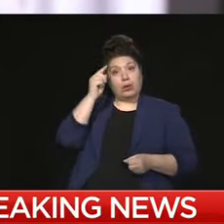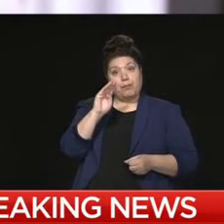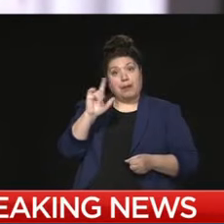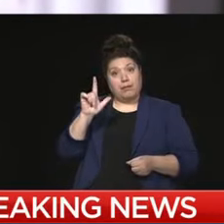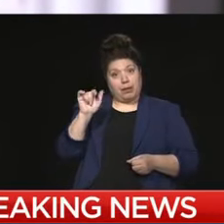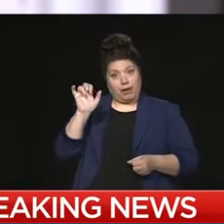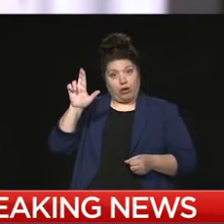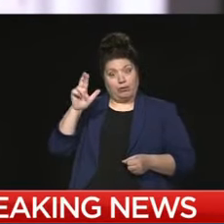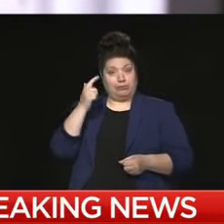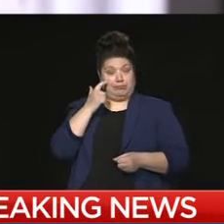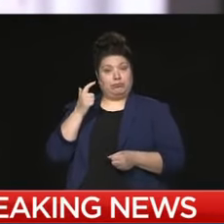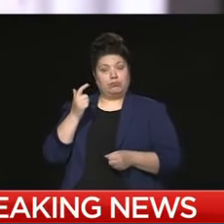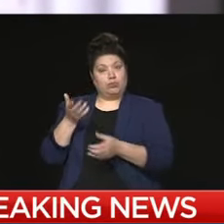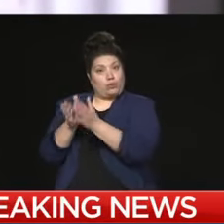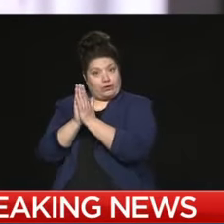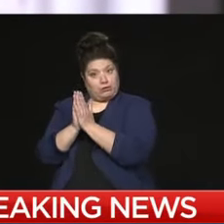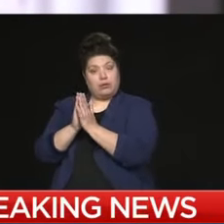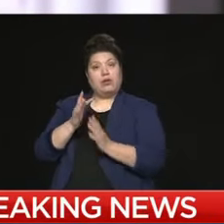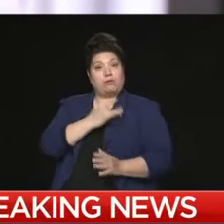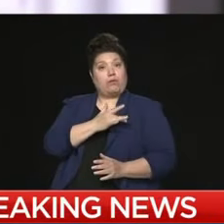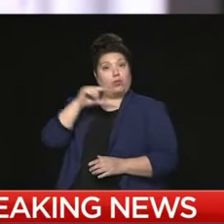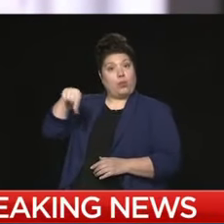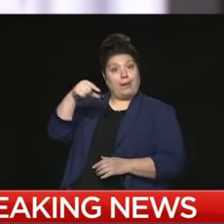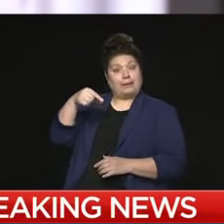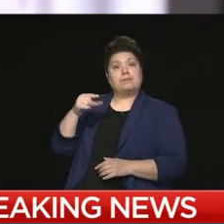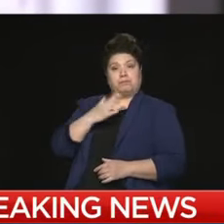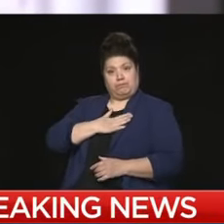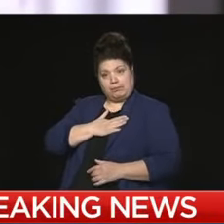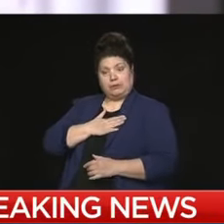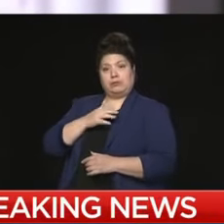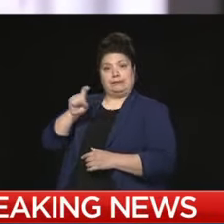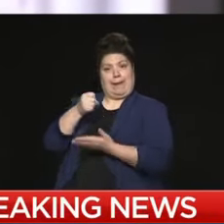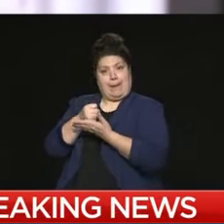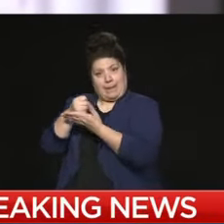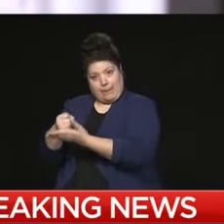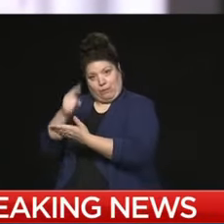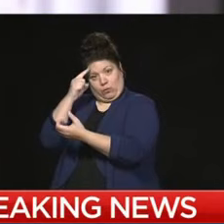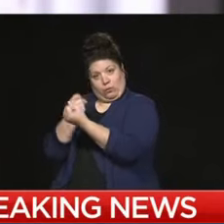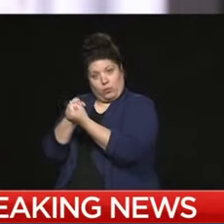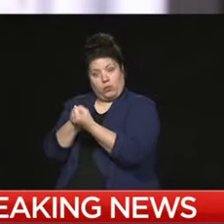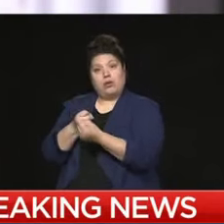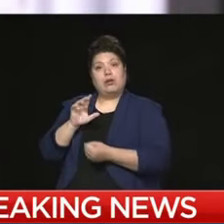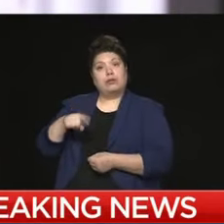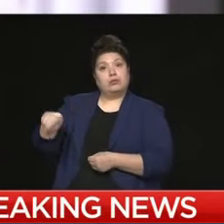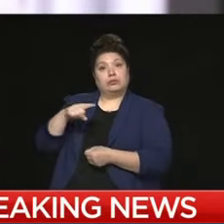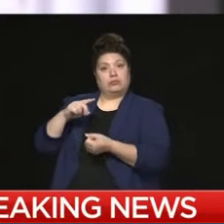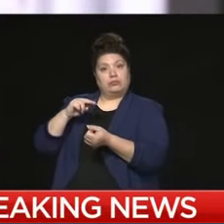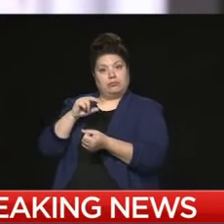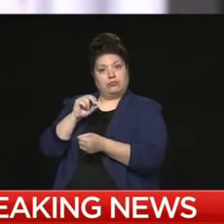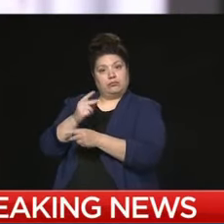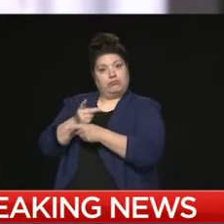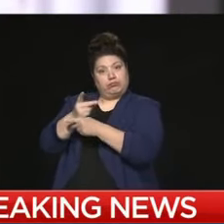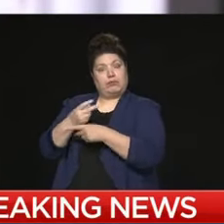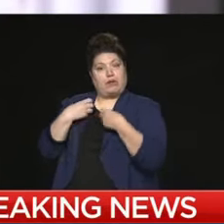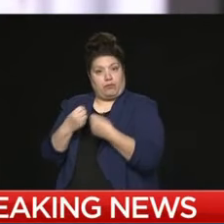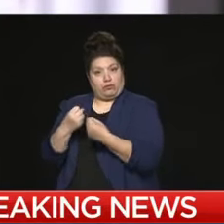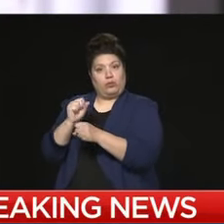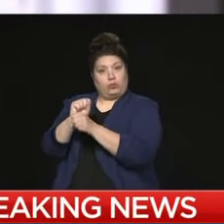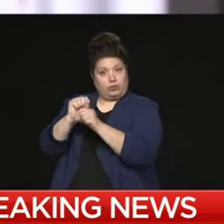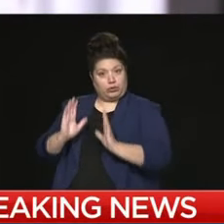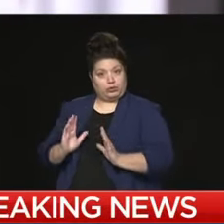assistance from the Quebec government to give help to the healthcare workers. We are working closely with Quebec to finalize